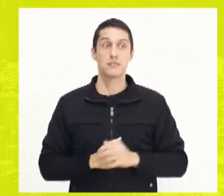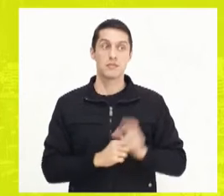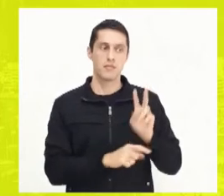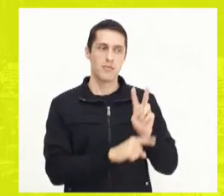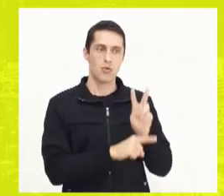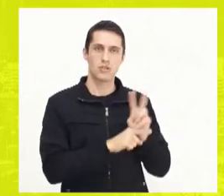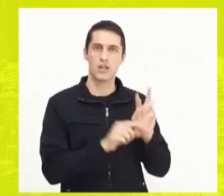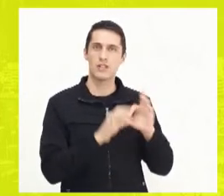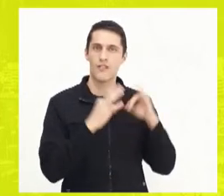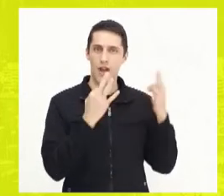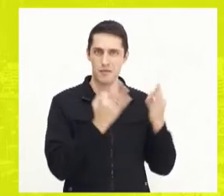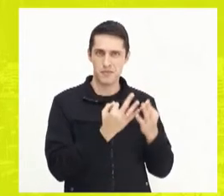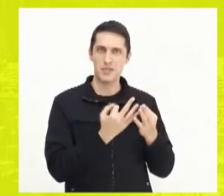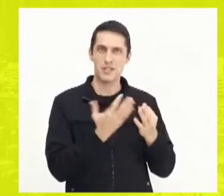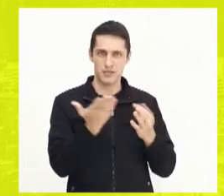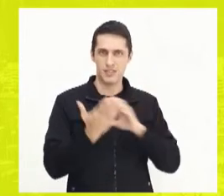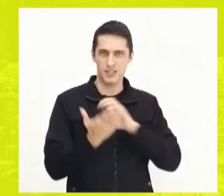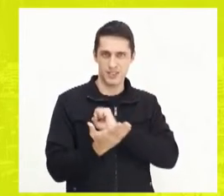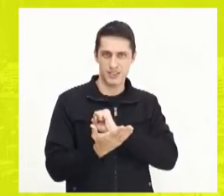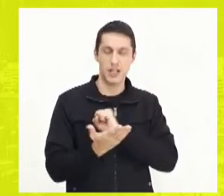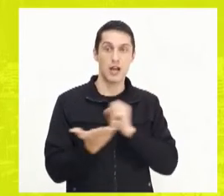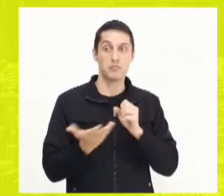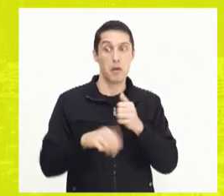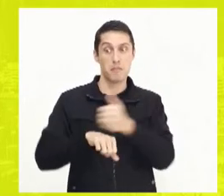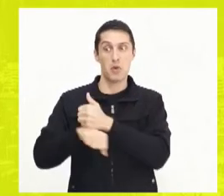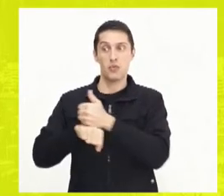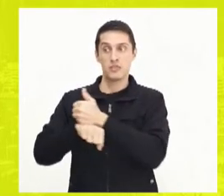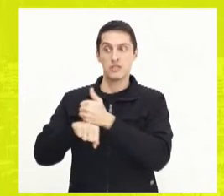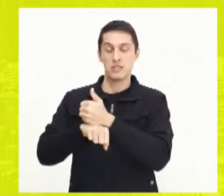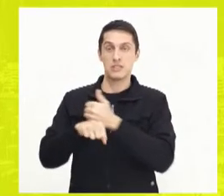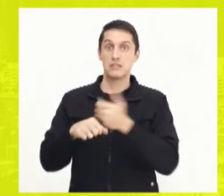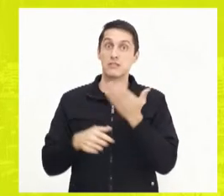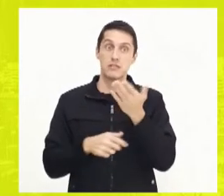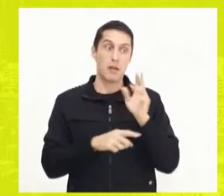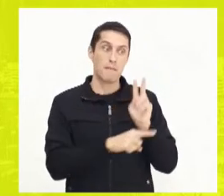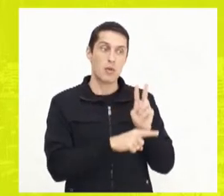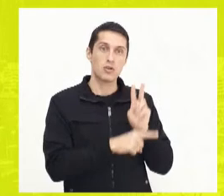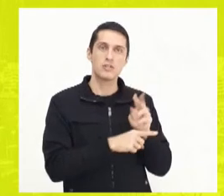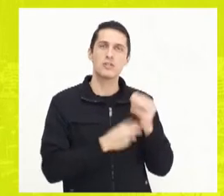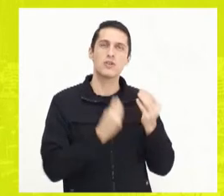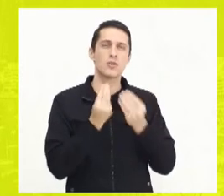protect the people you love from the profession you chose